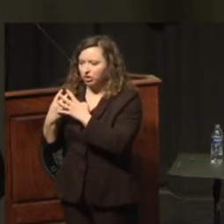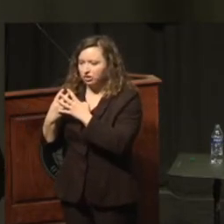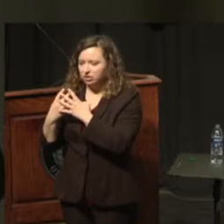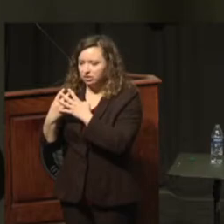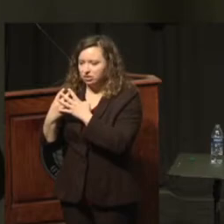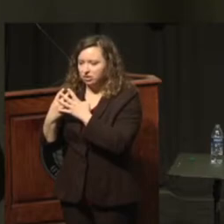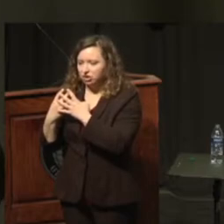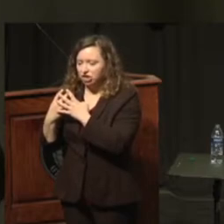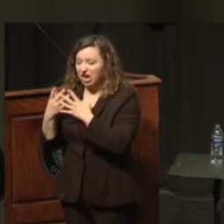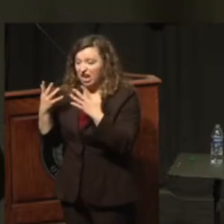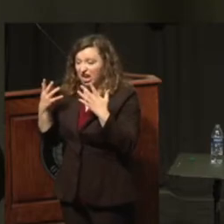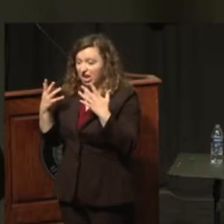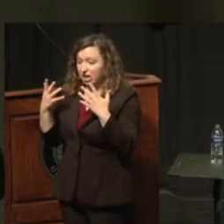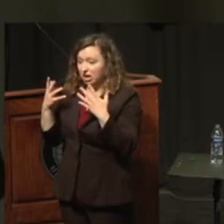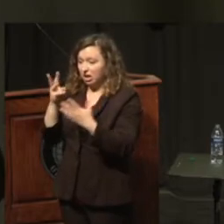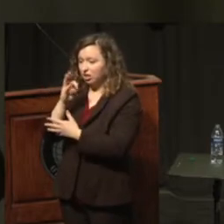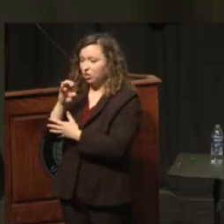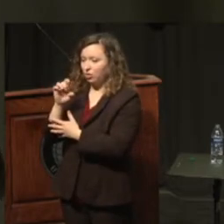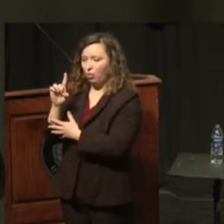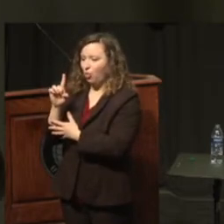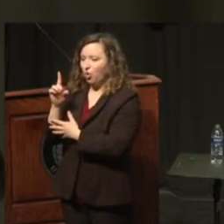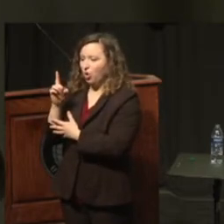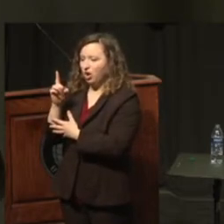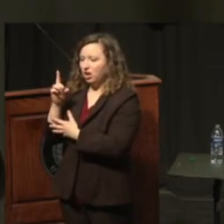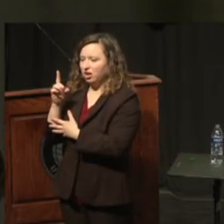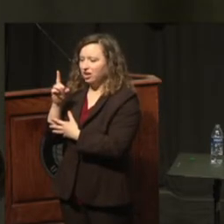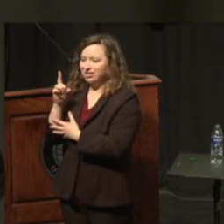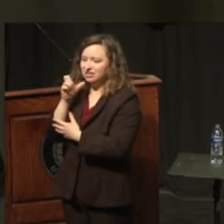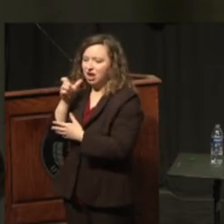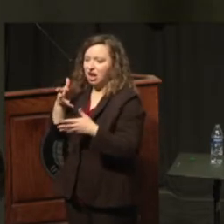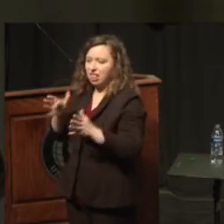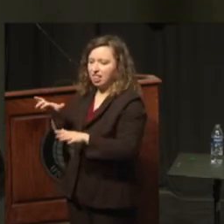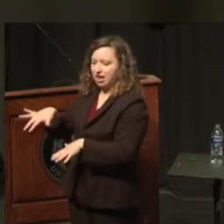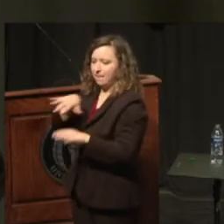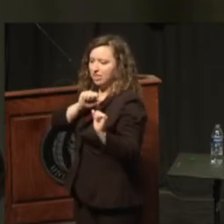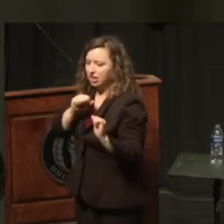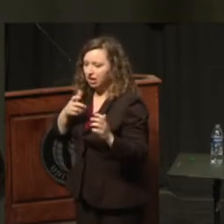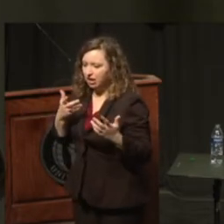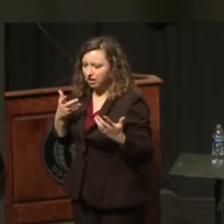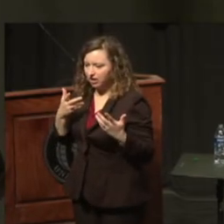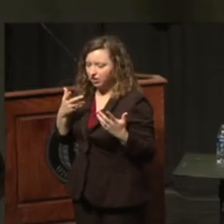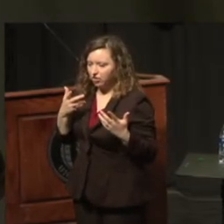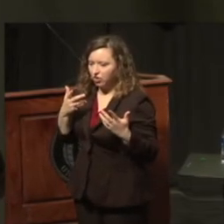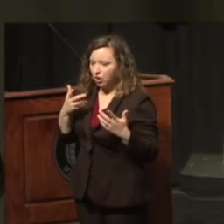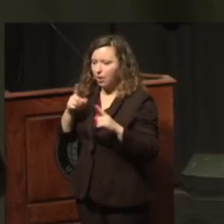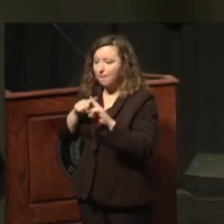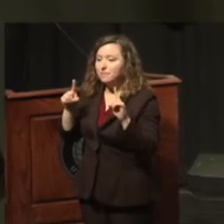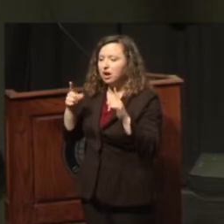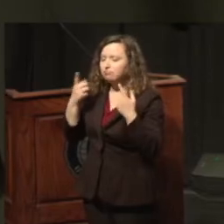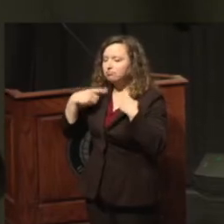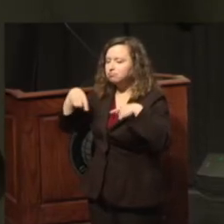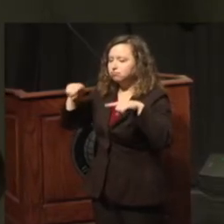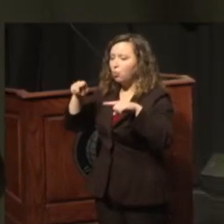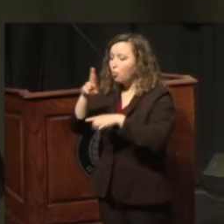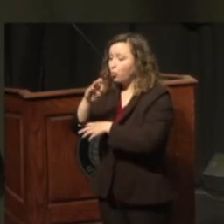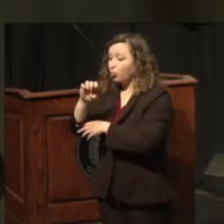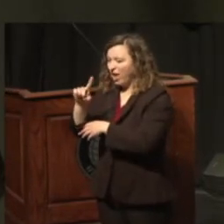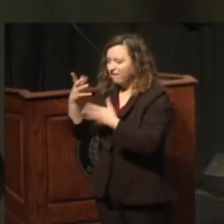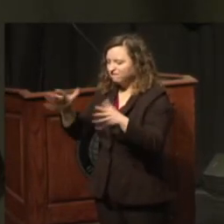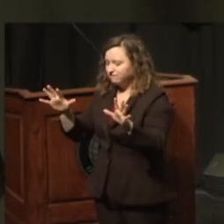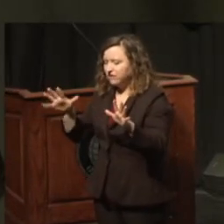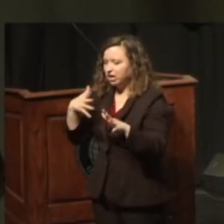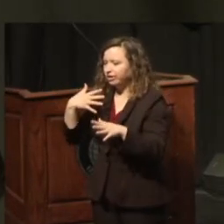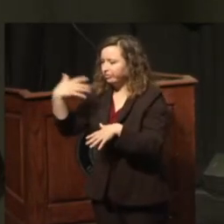realizes the warden is never going to let him leave. And he has this conversation with Red about what he would do when he got out. And Red says, "I'm an institutional guy. I don't know what